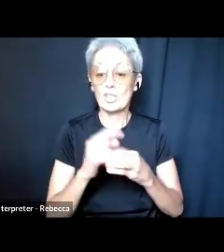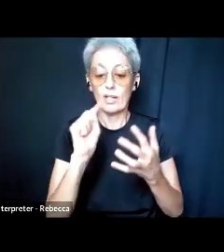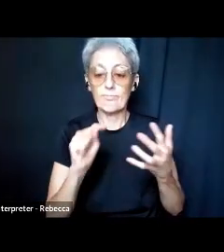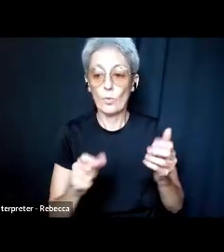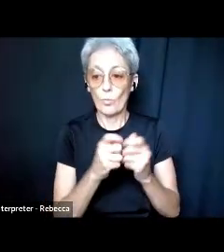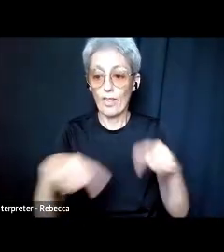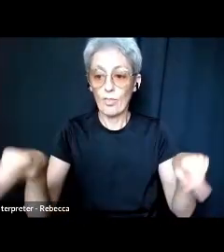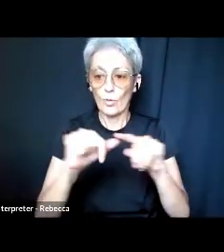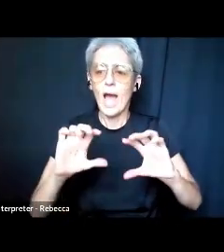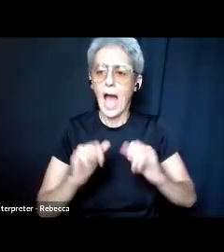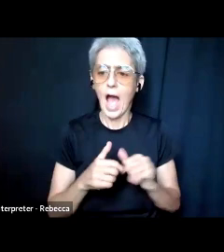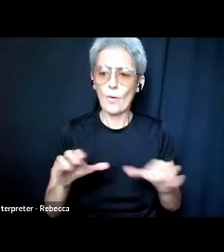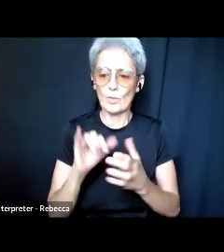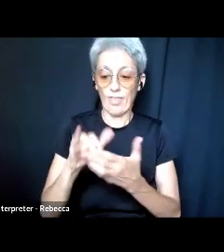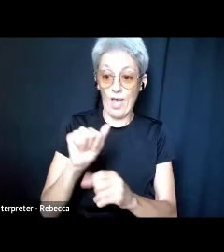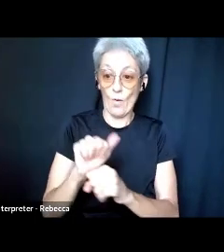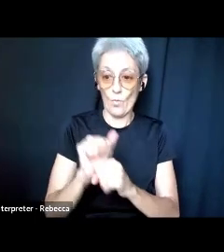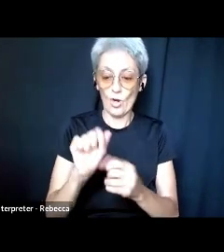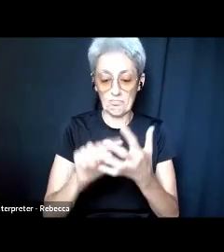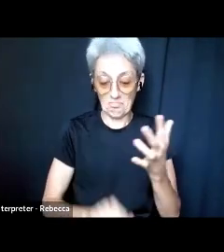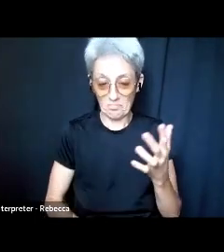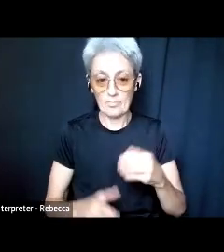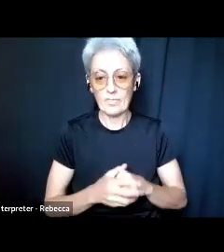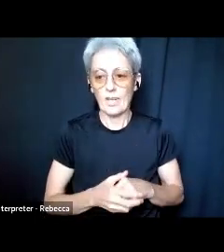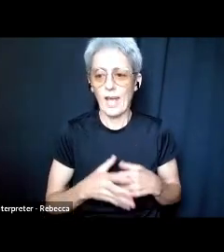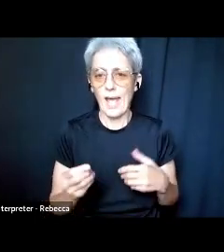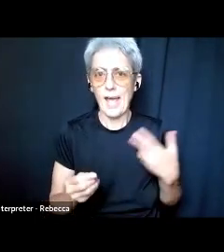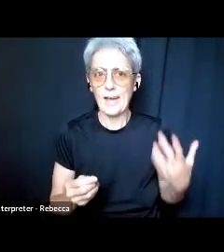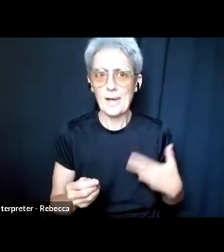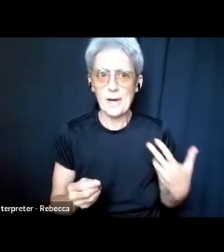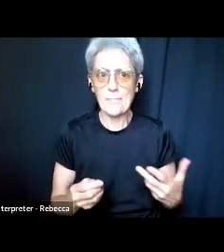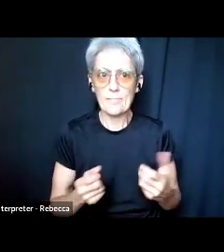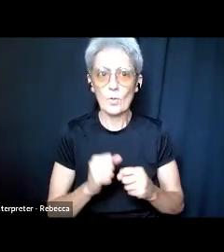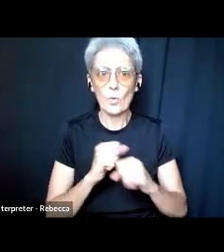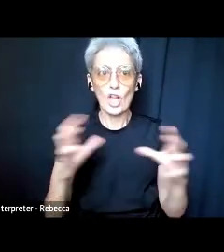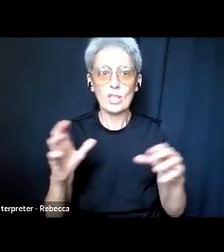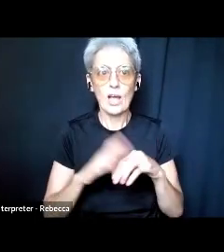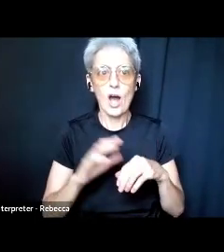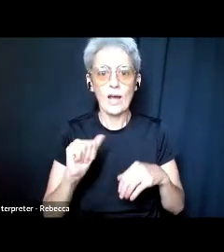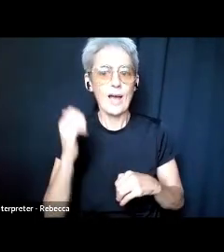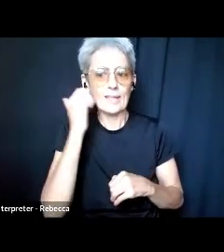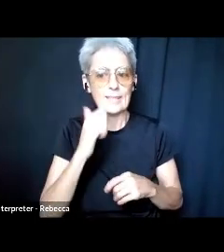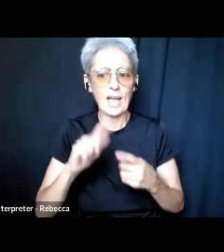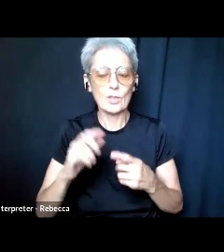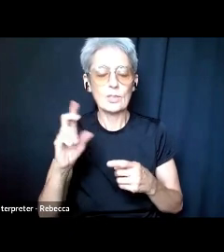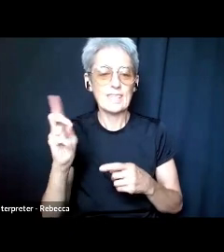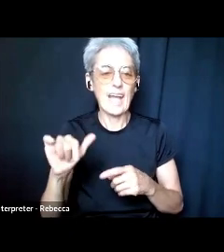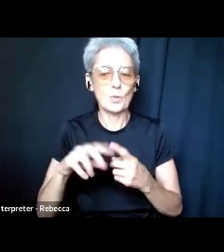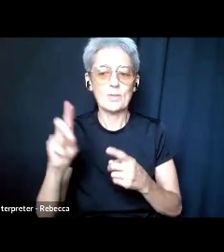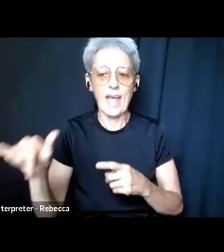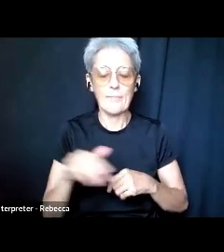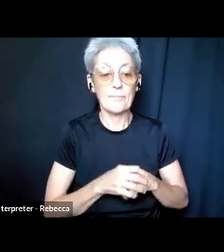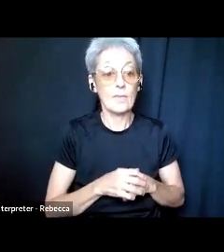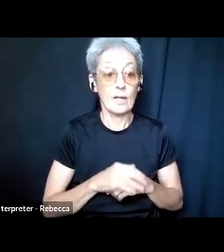do that work and what that looks like on a day-to-day. I'll set the tone by saying that